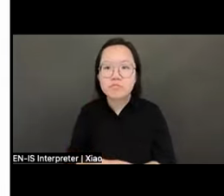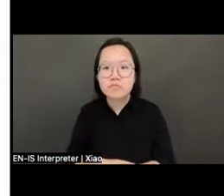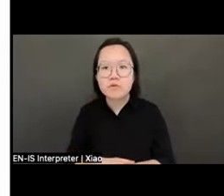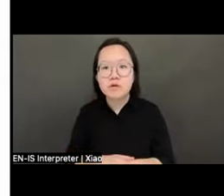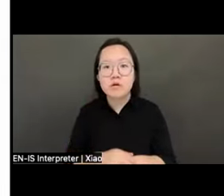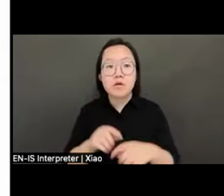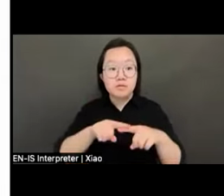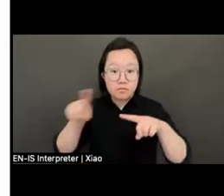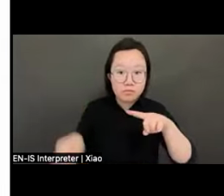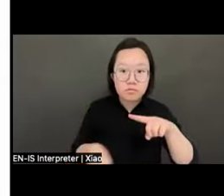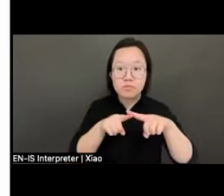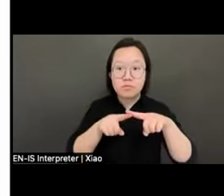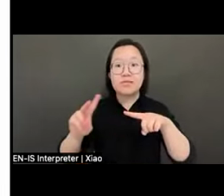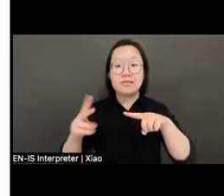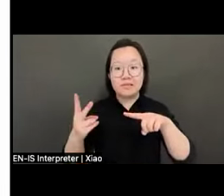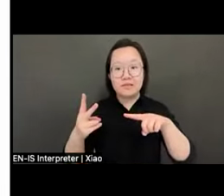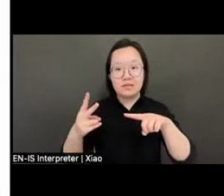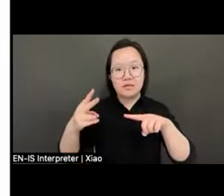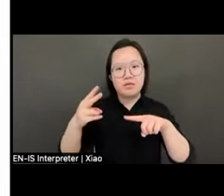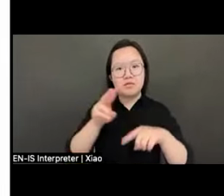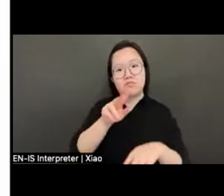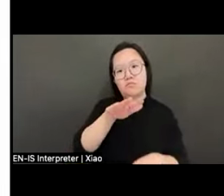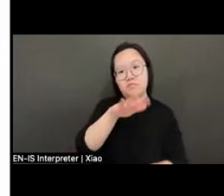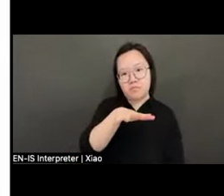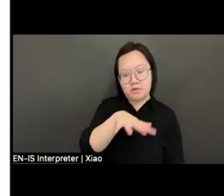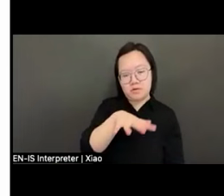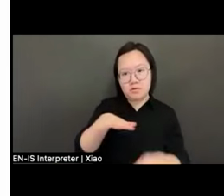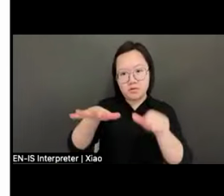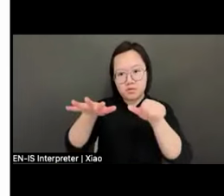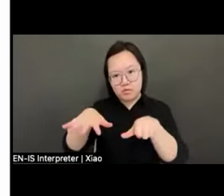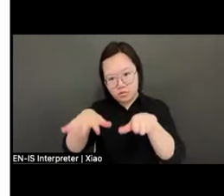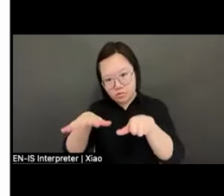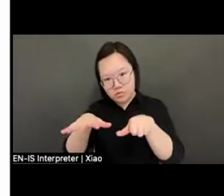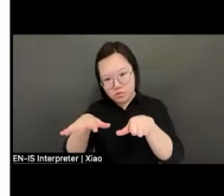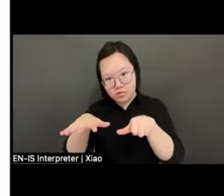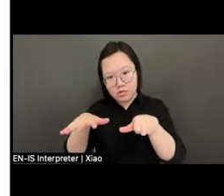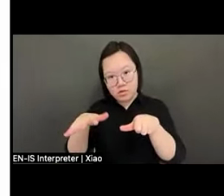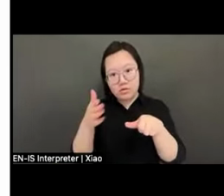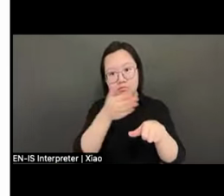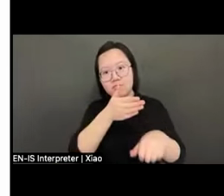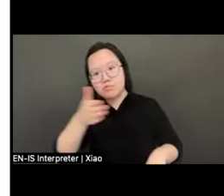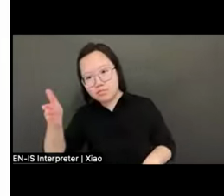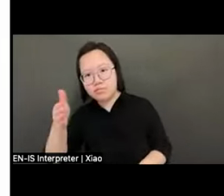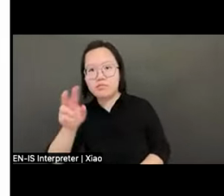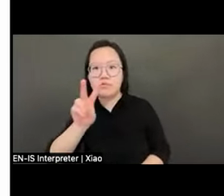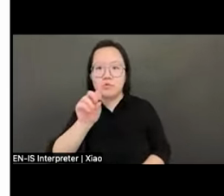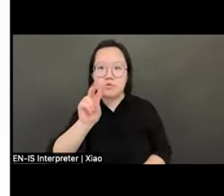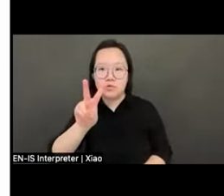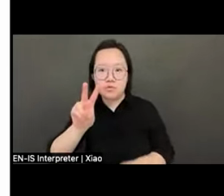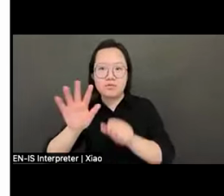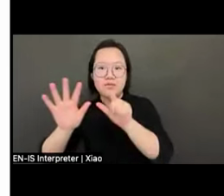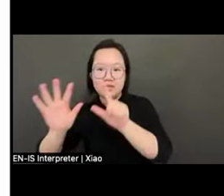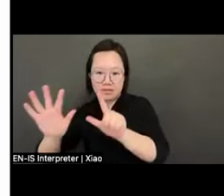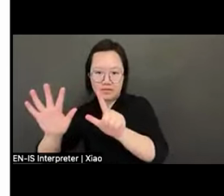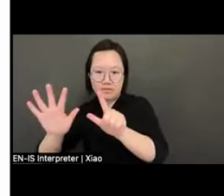or May 2027. So for a period of 12 months, we will be allocating 10 grants. Each grant